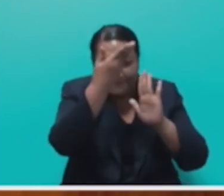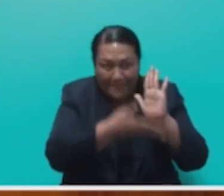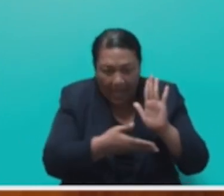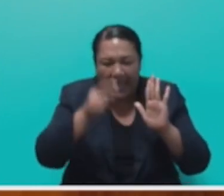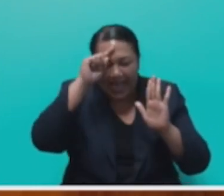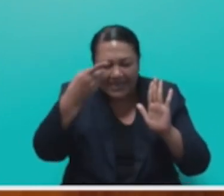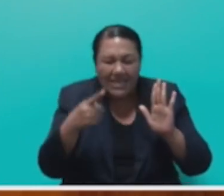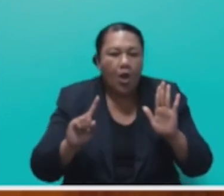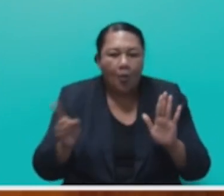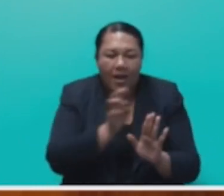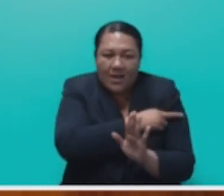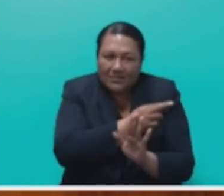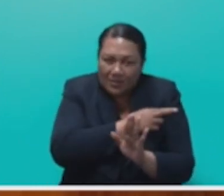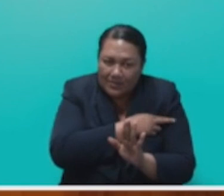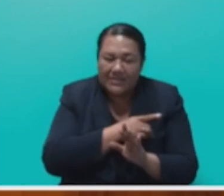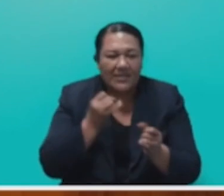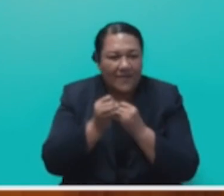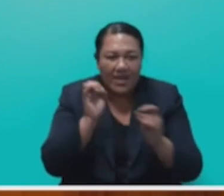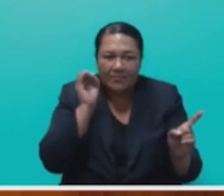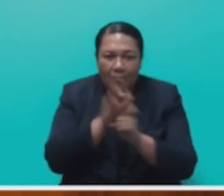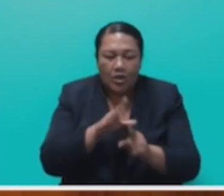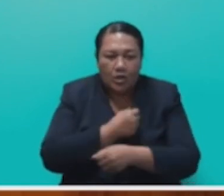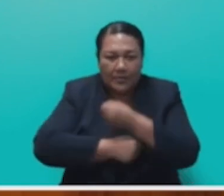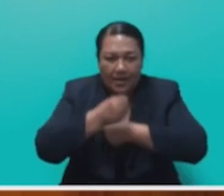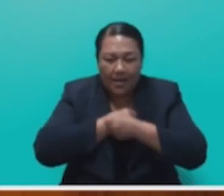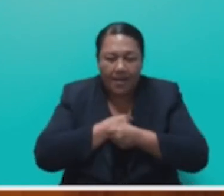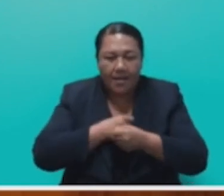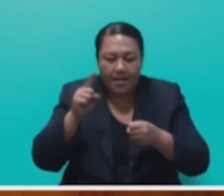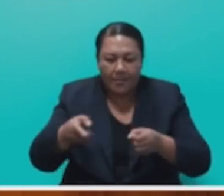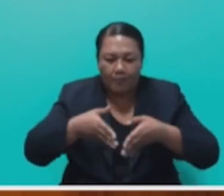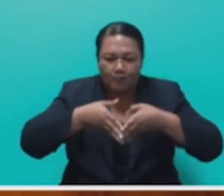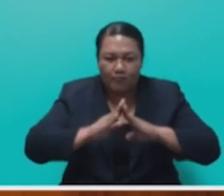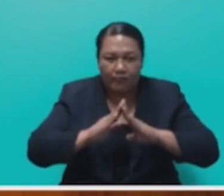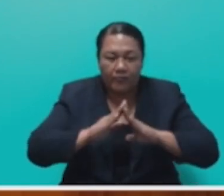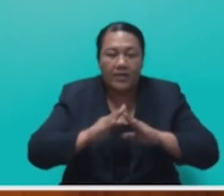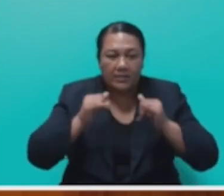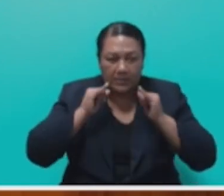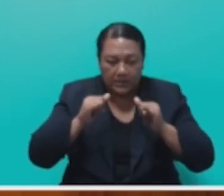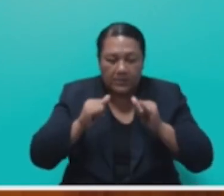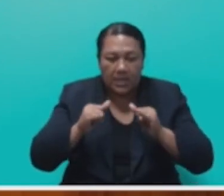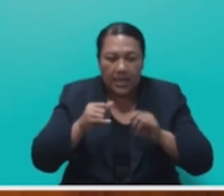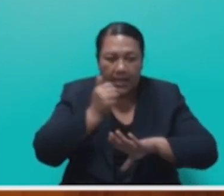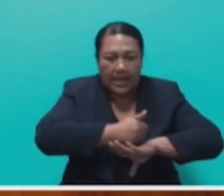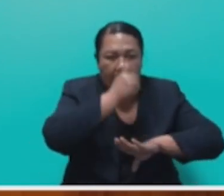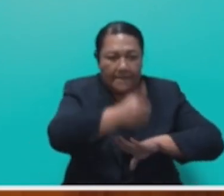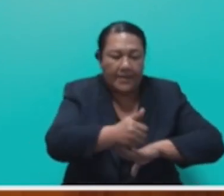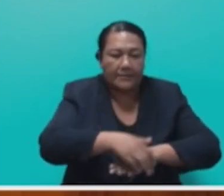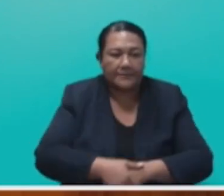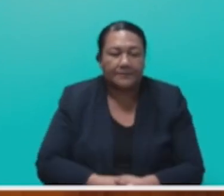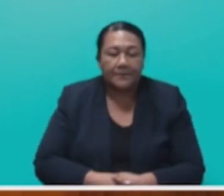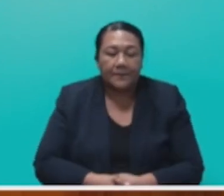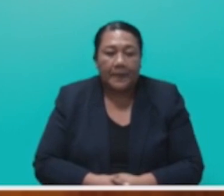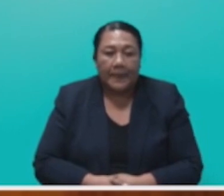that accountability is a key to a strong and fair judiciary and a government.